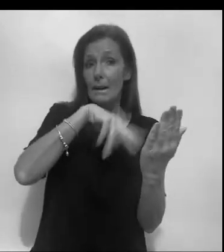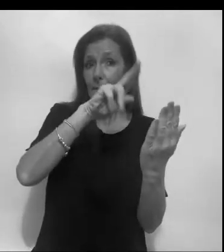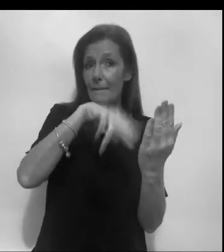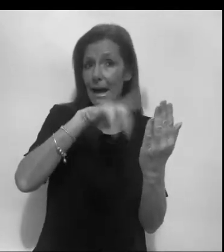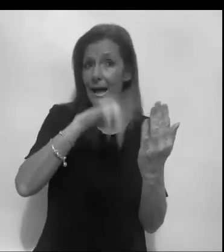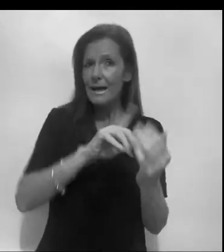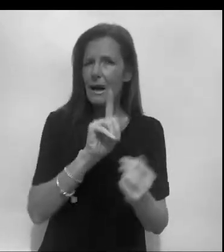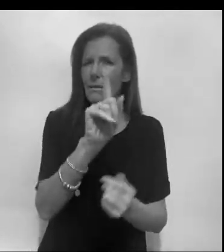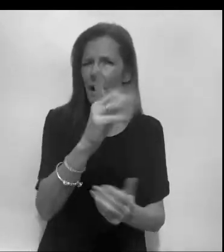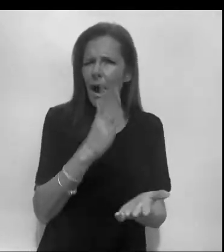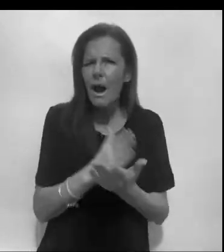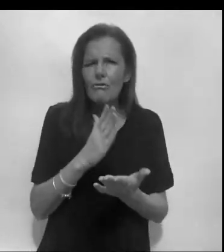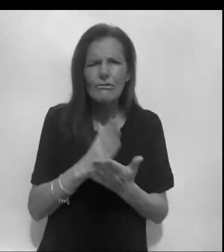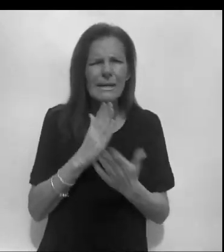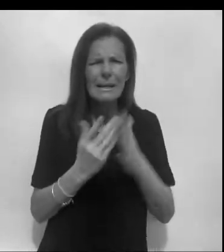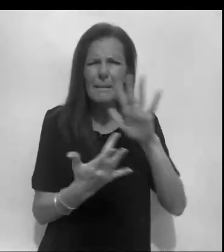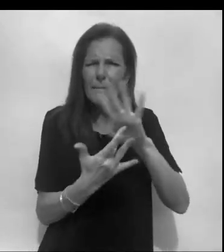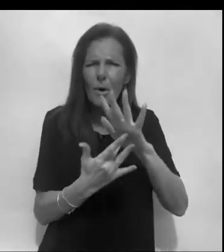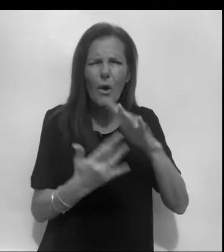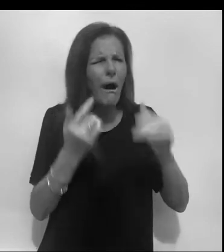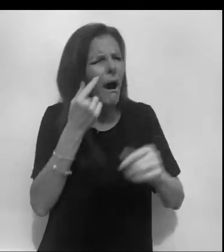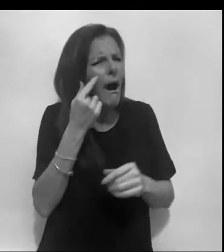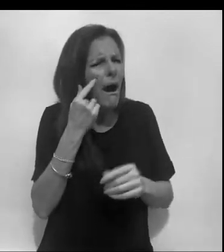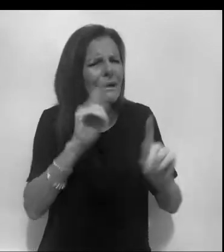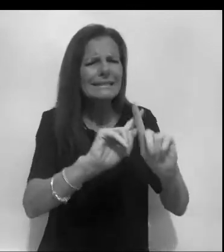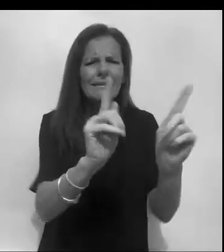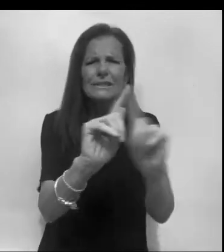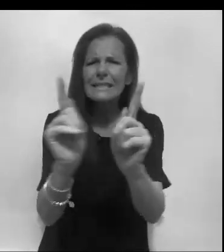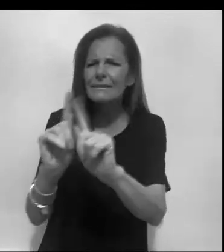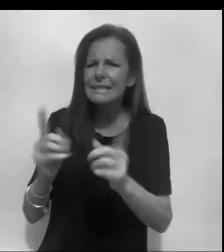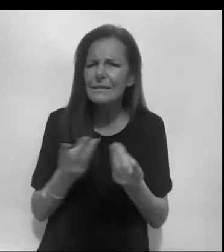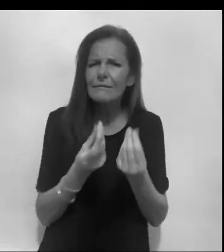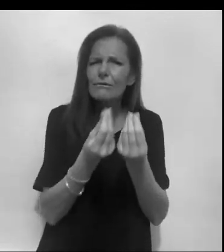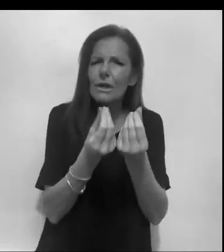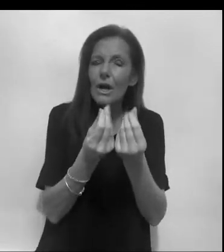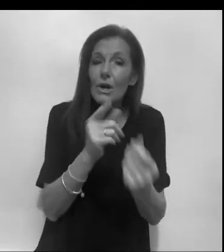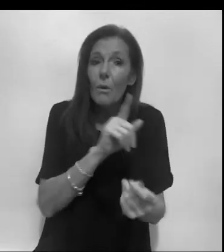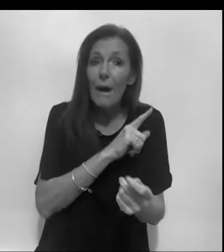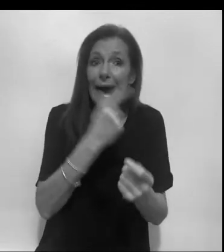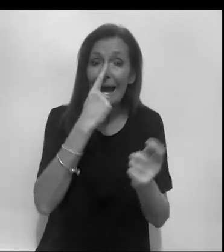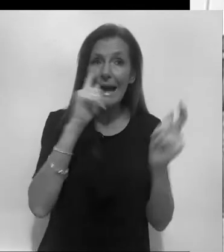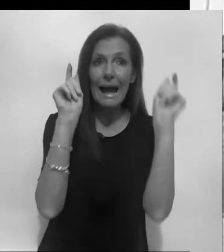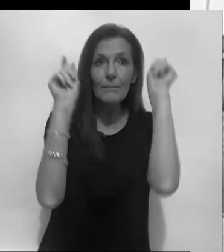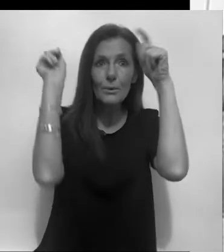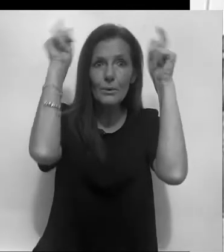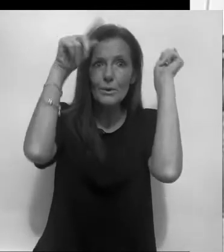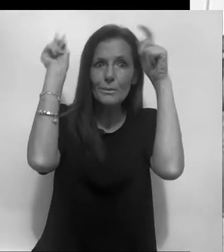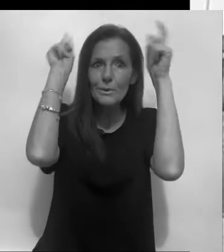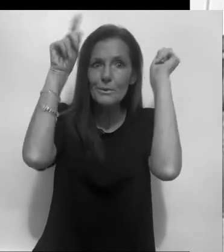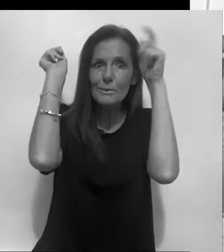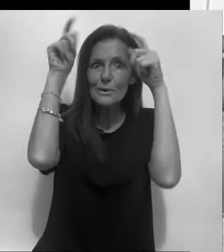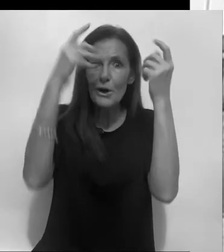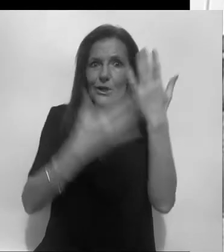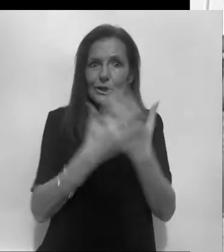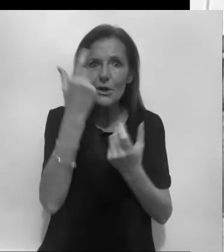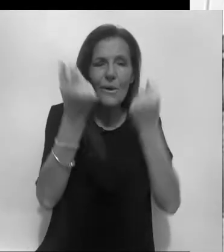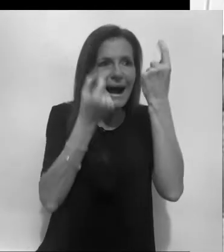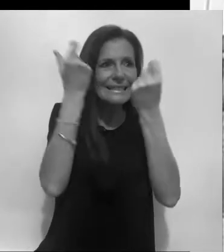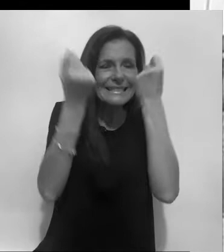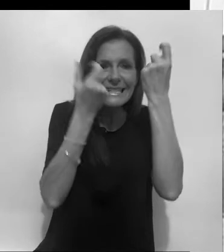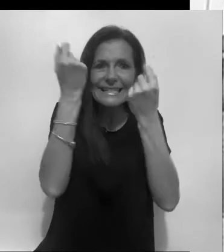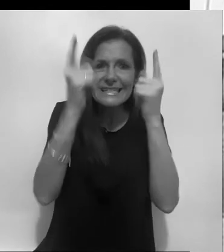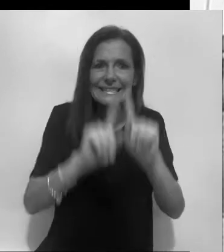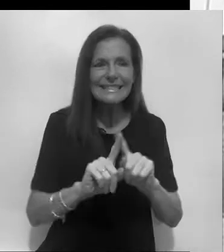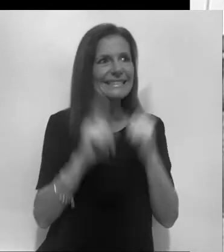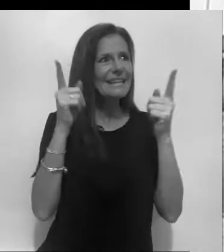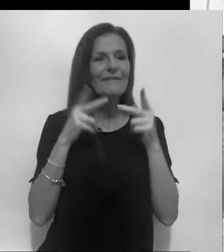to experiment with lots of different materials as it can spark new ideas and different ways to think.